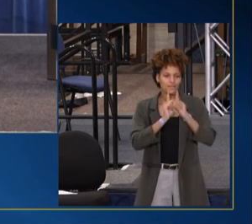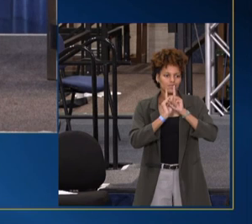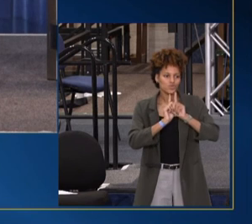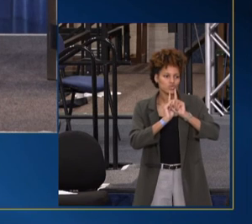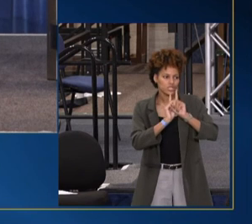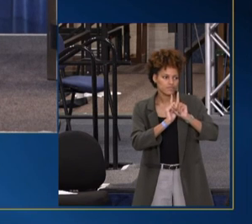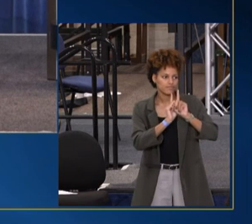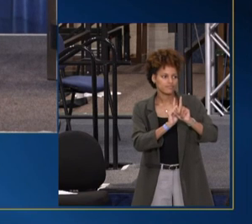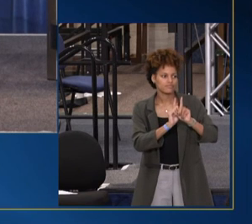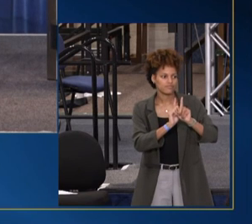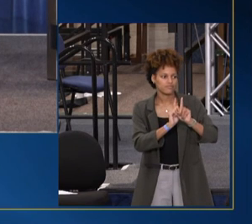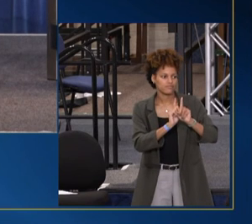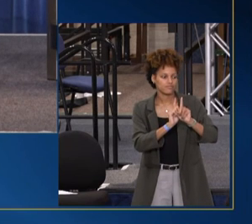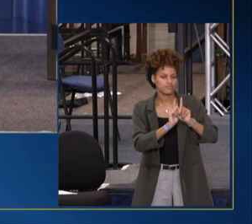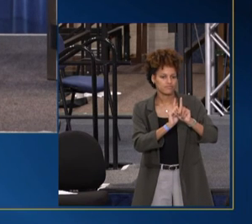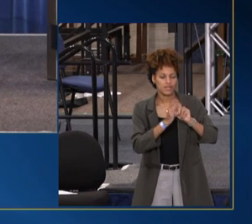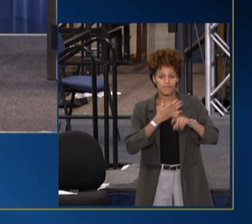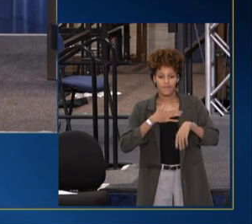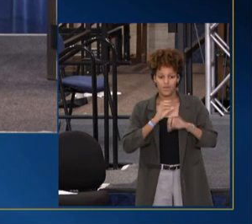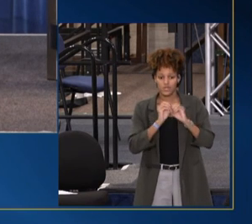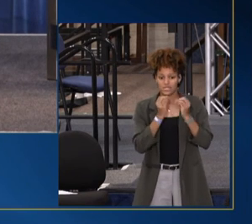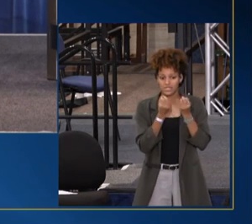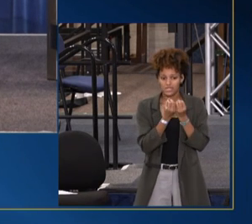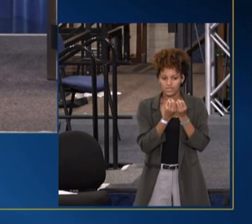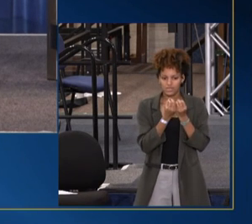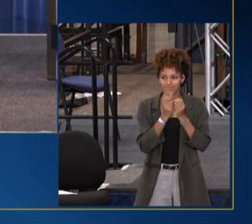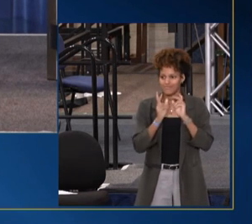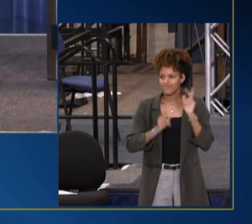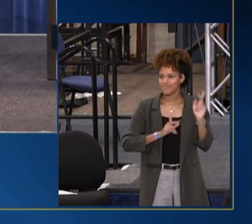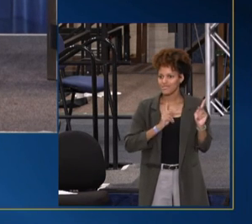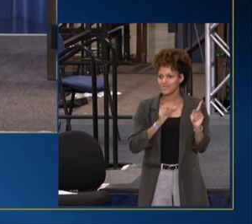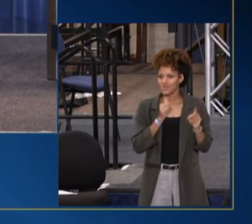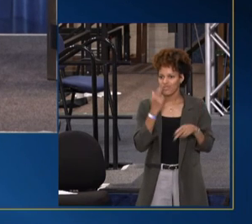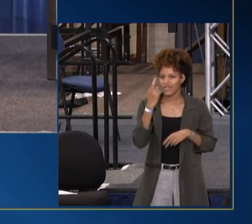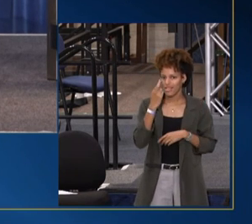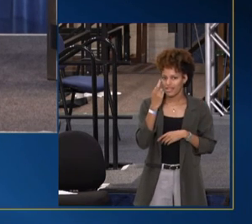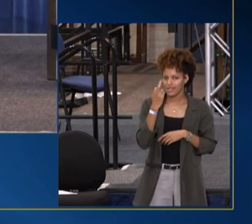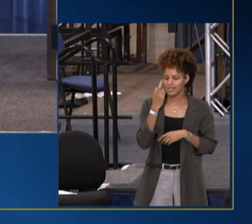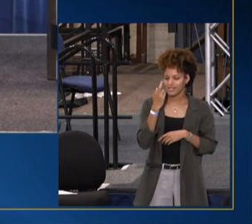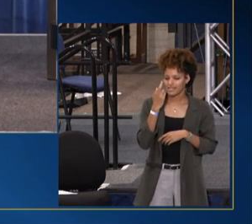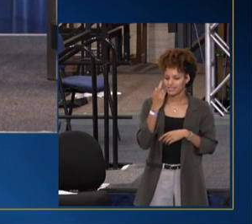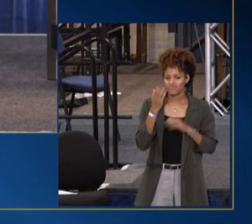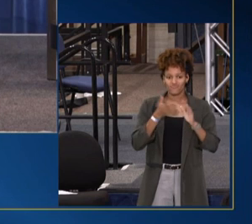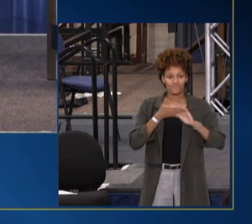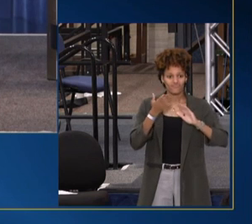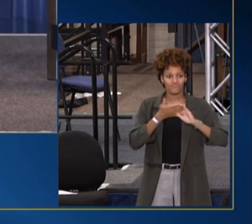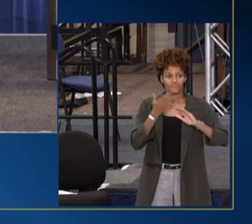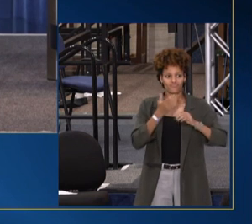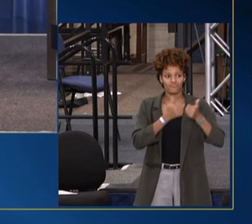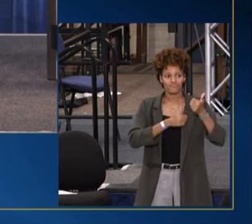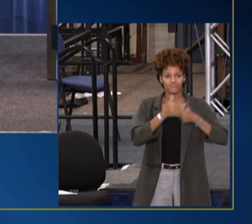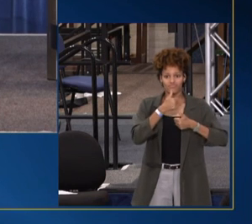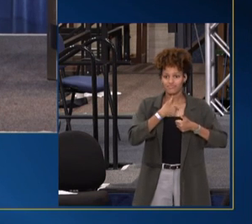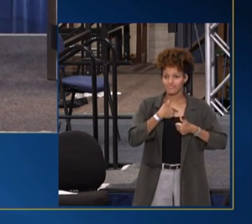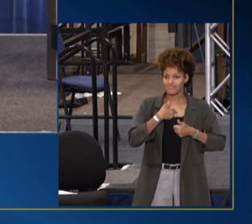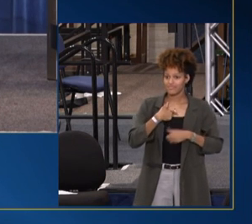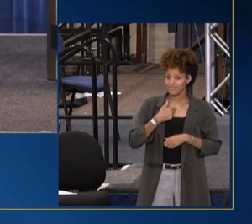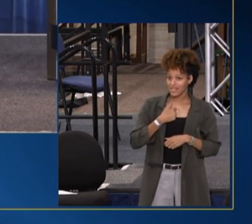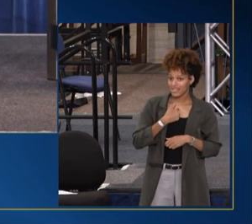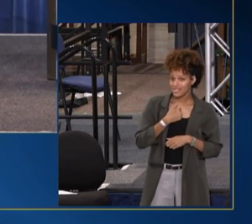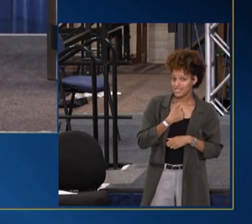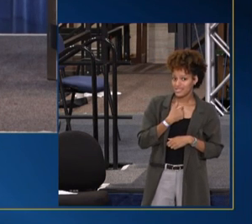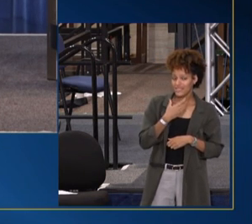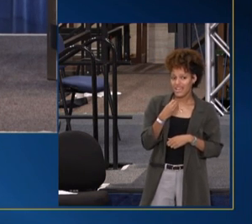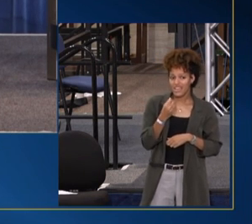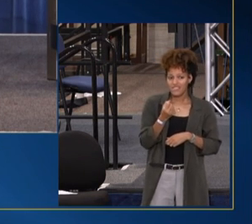mentorship. You know, like my organization, people don't realize, is ran by myself and